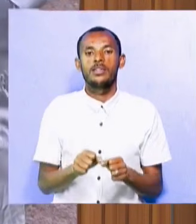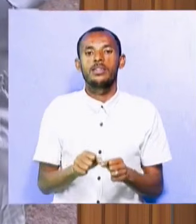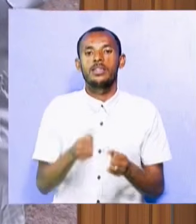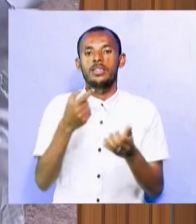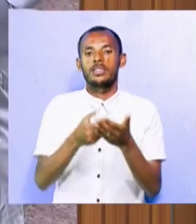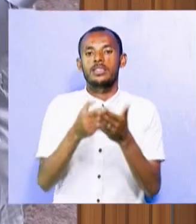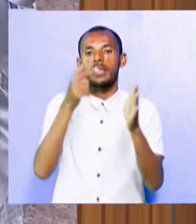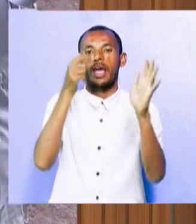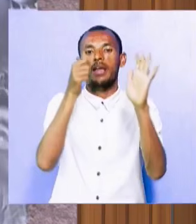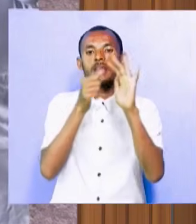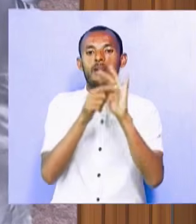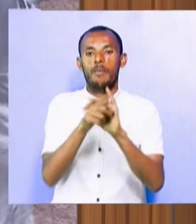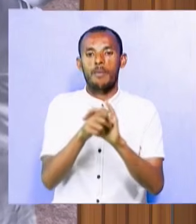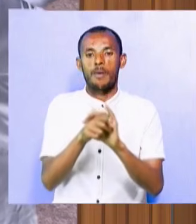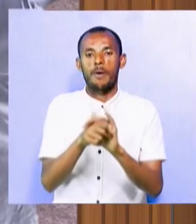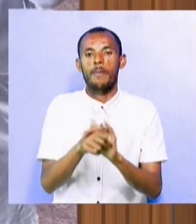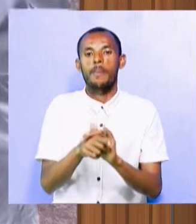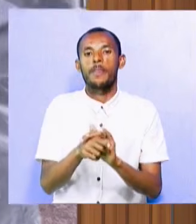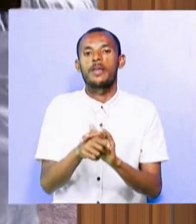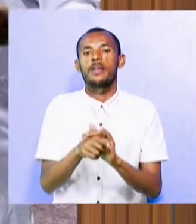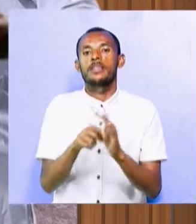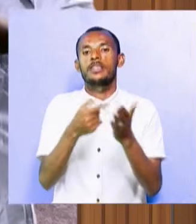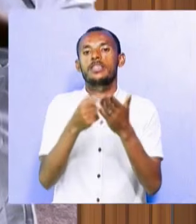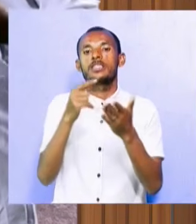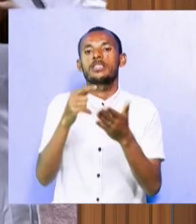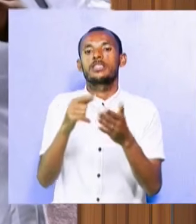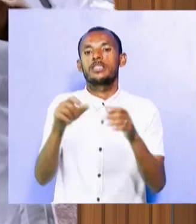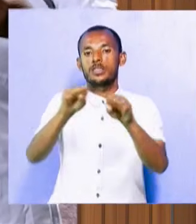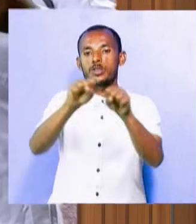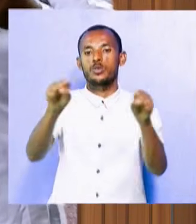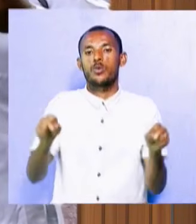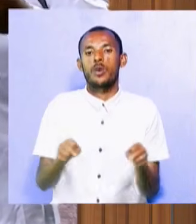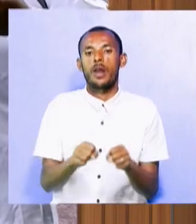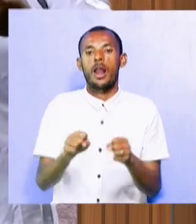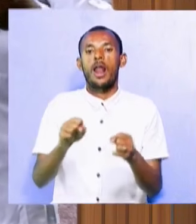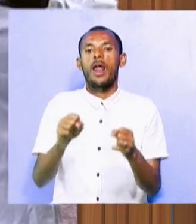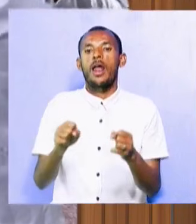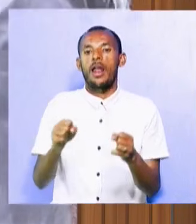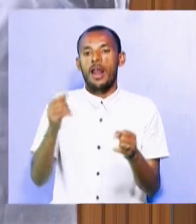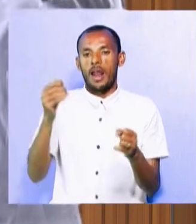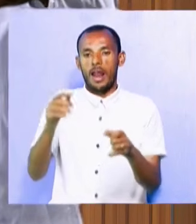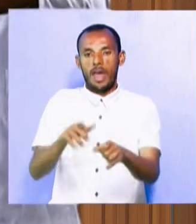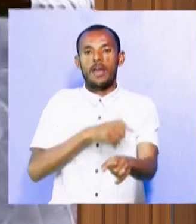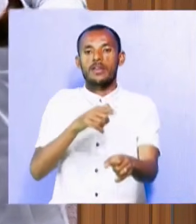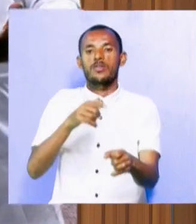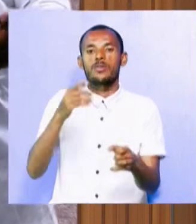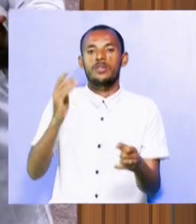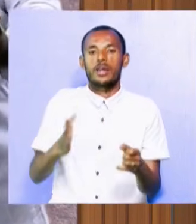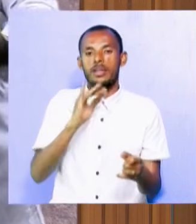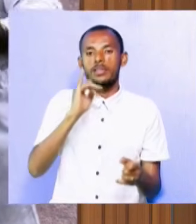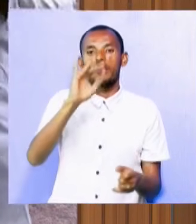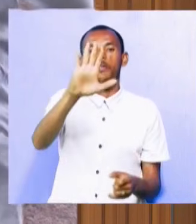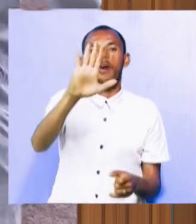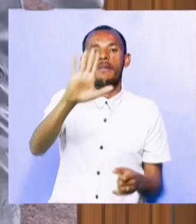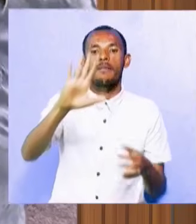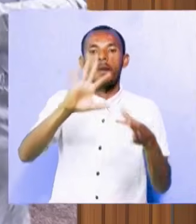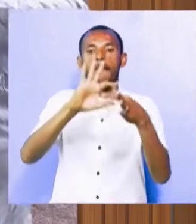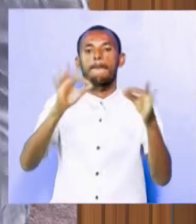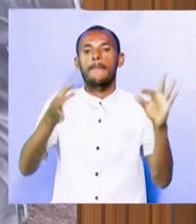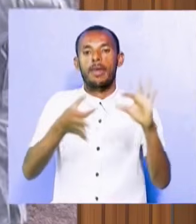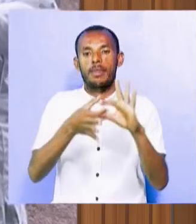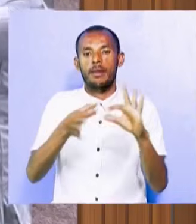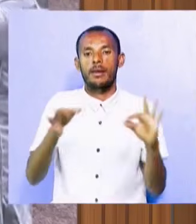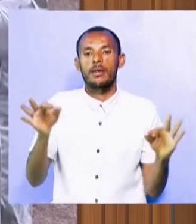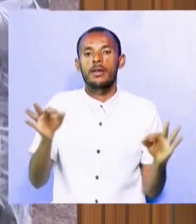this example, there is a certain square whose length of side is 5 meter.